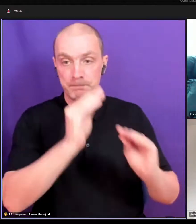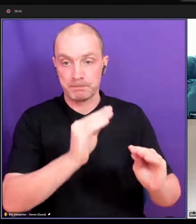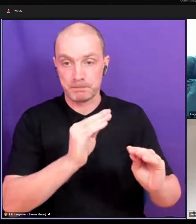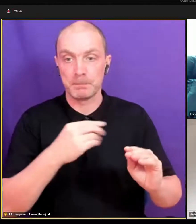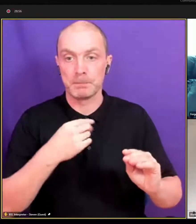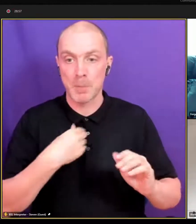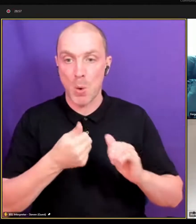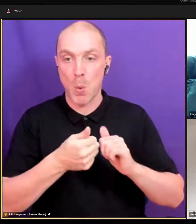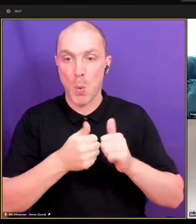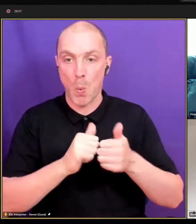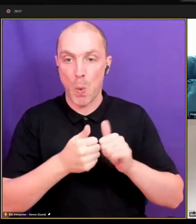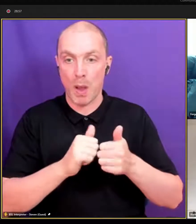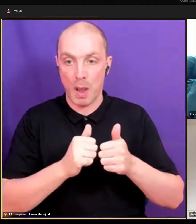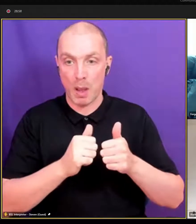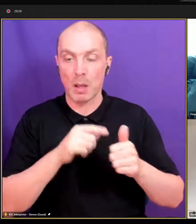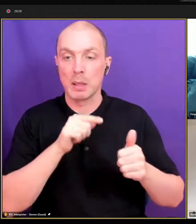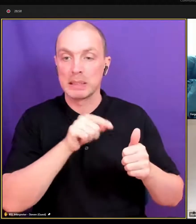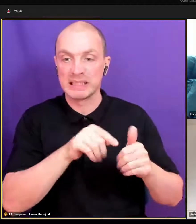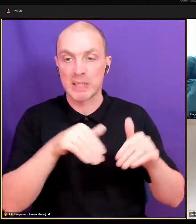I've just let him in.